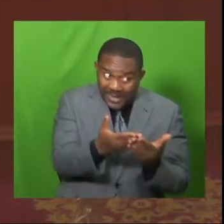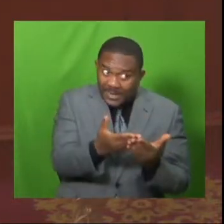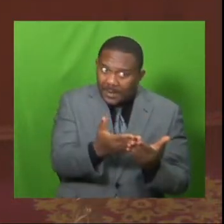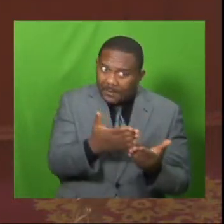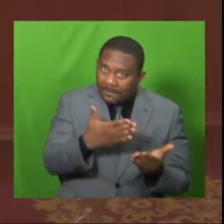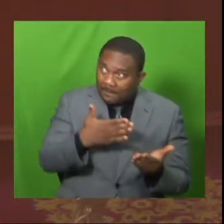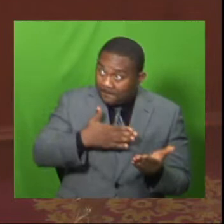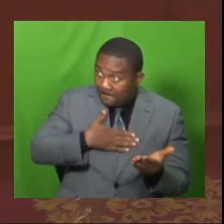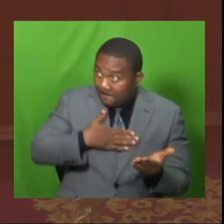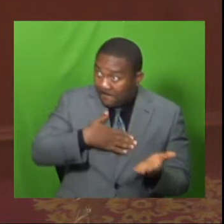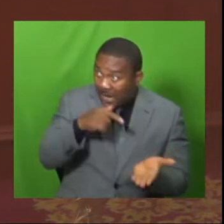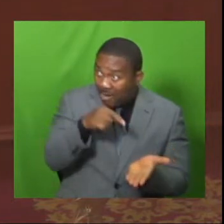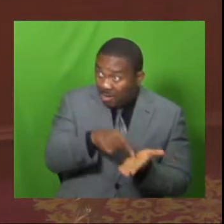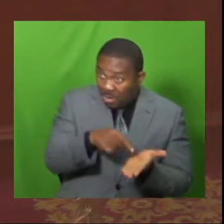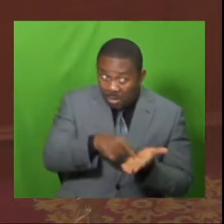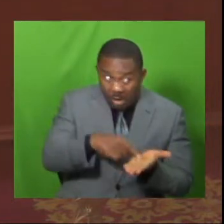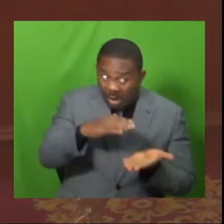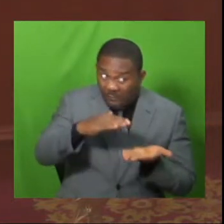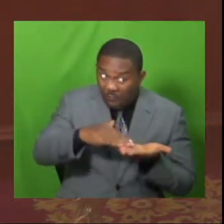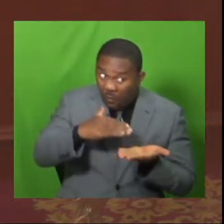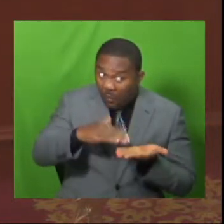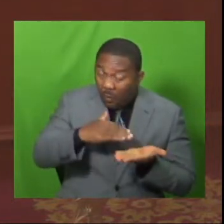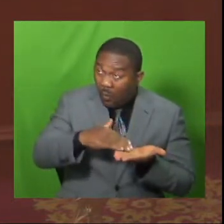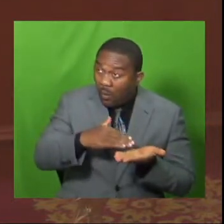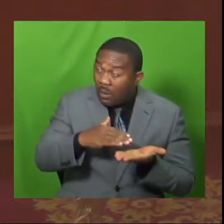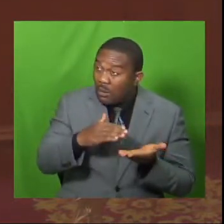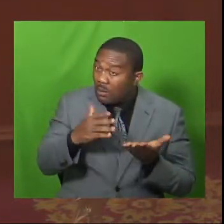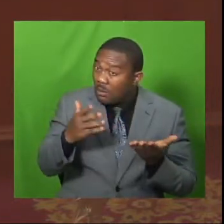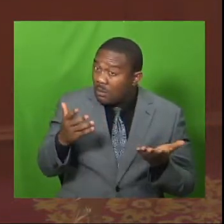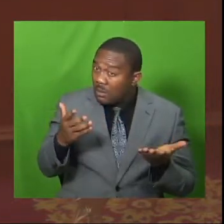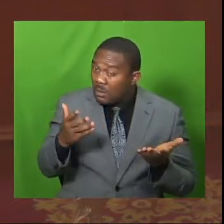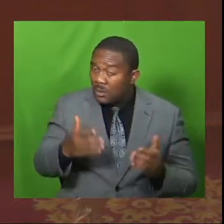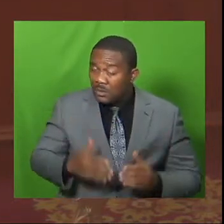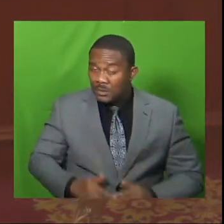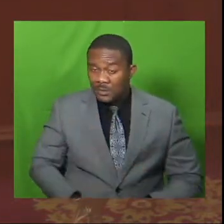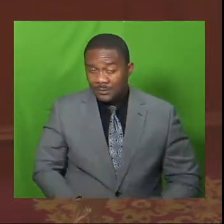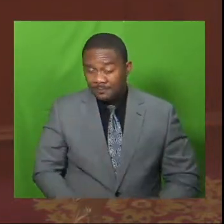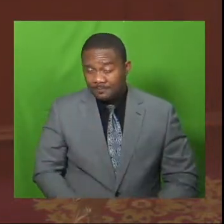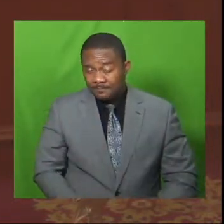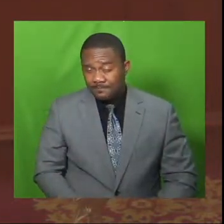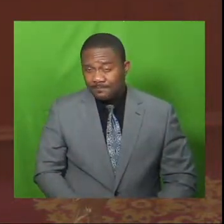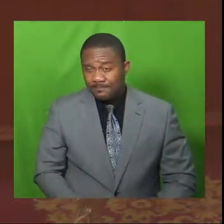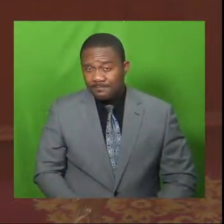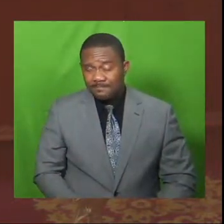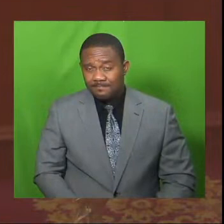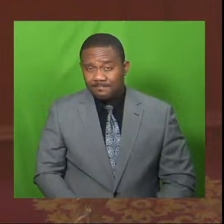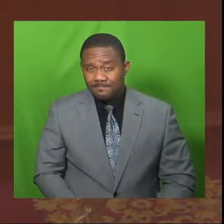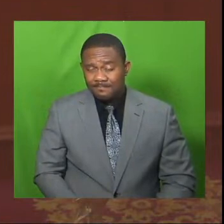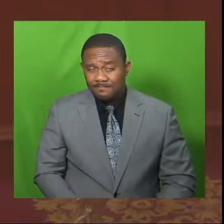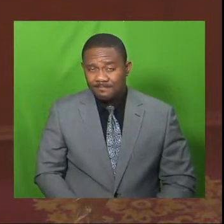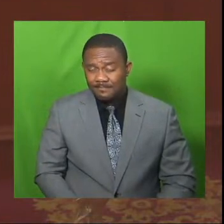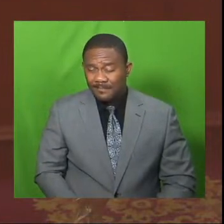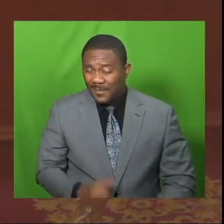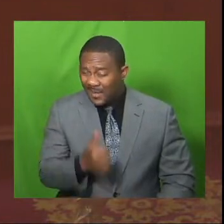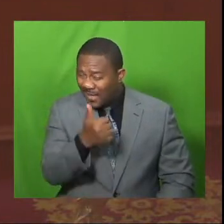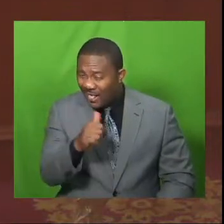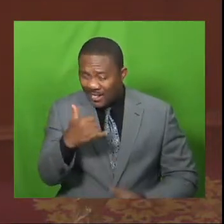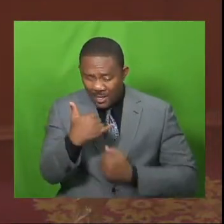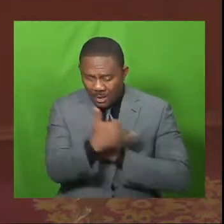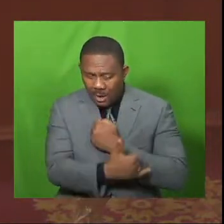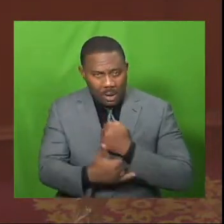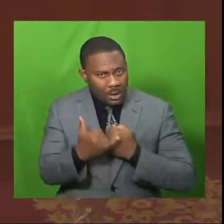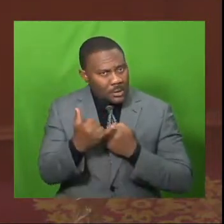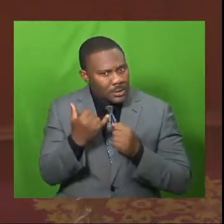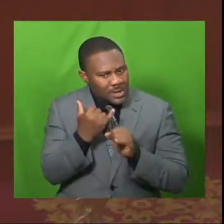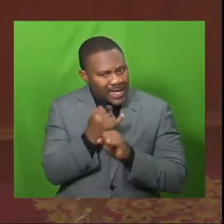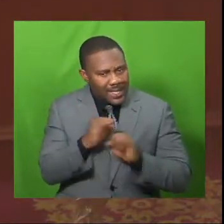Speaker, the sovereignty of a country resides in the trust and the credibility of that country. And that when